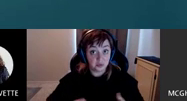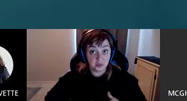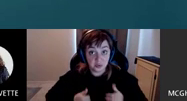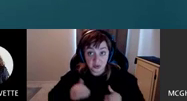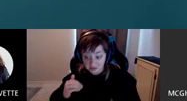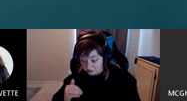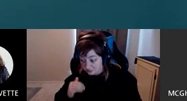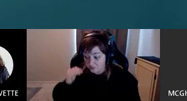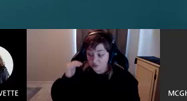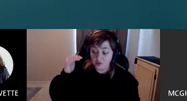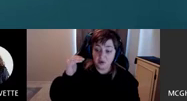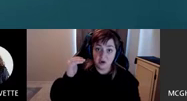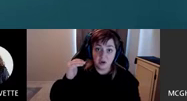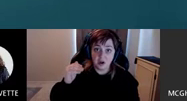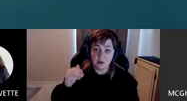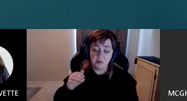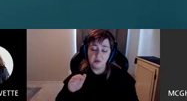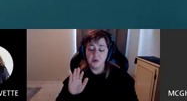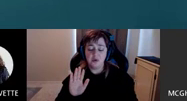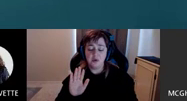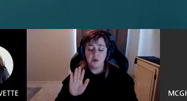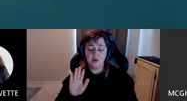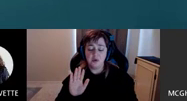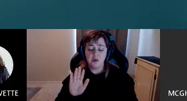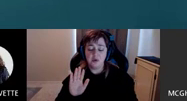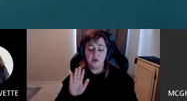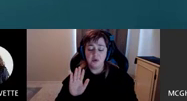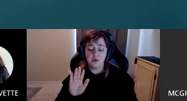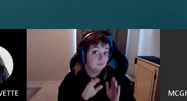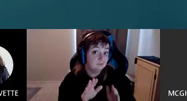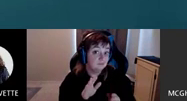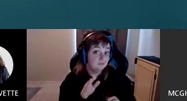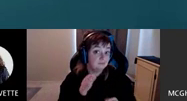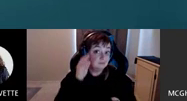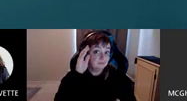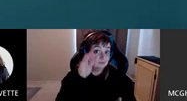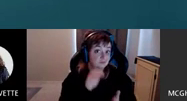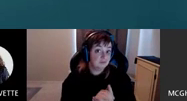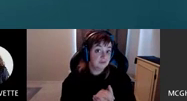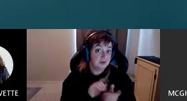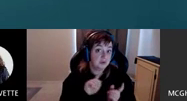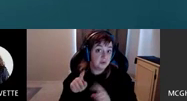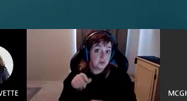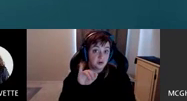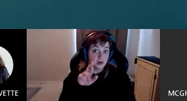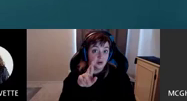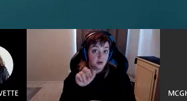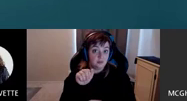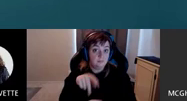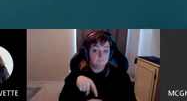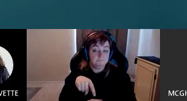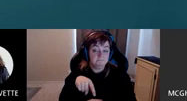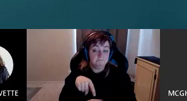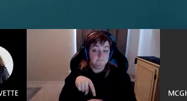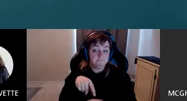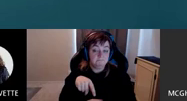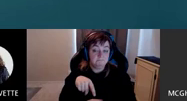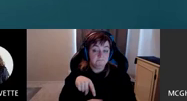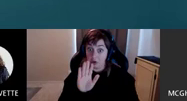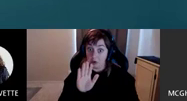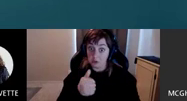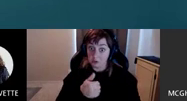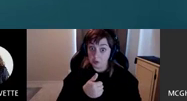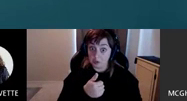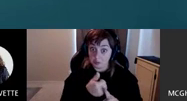had, like your husband in Iraq. It could be your own experience with your husband coming back from Iraq,